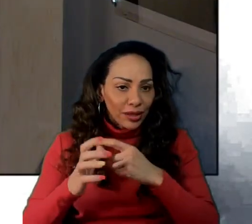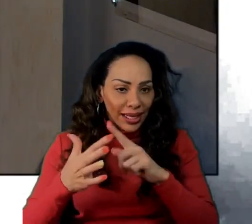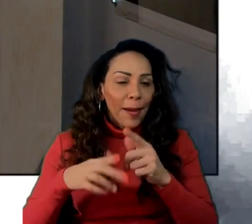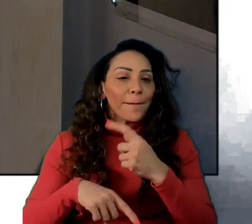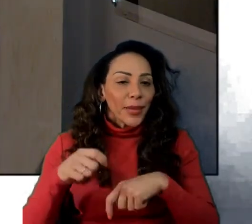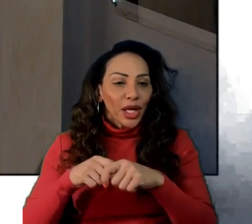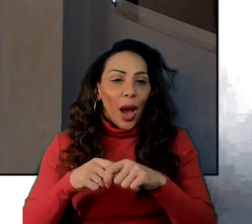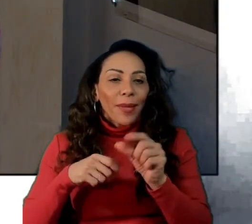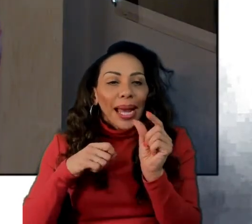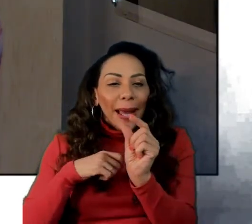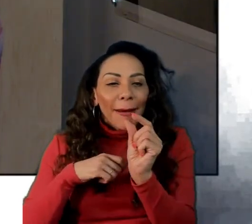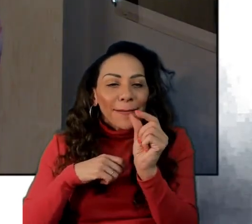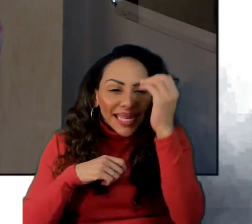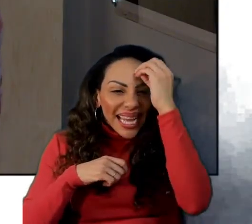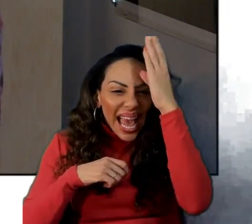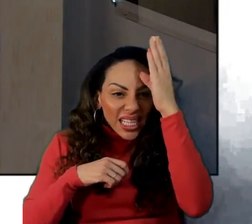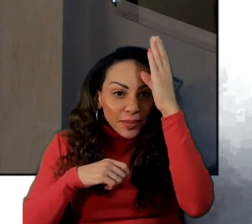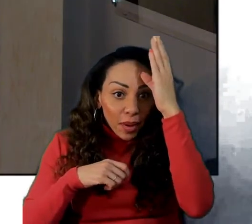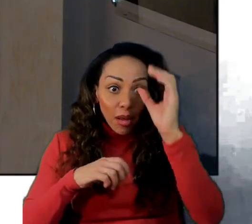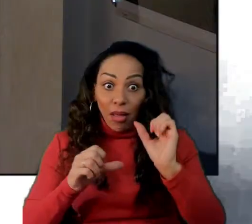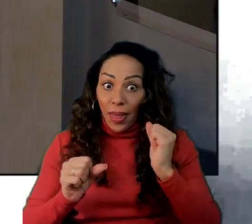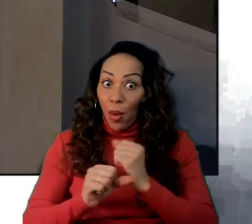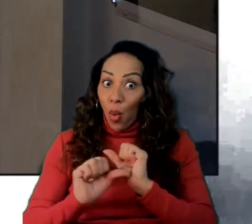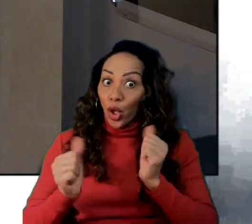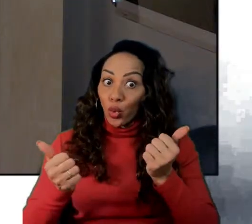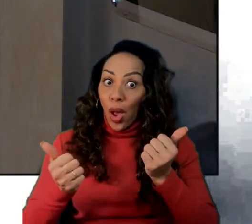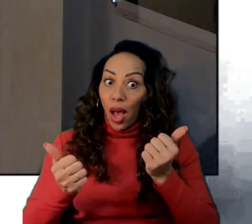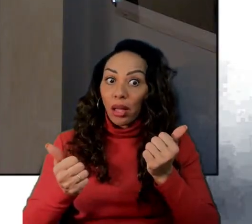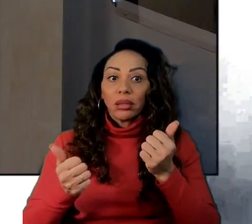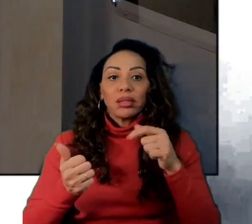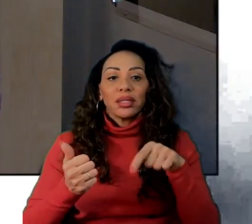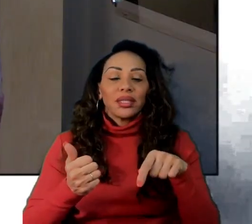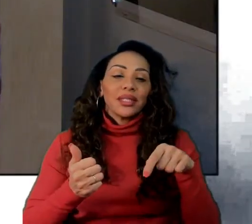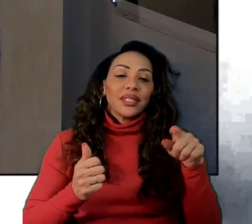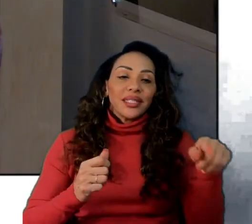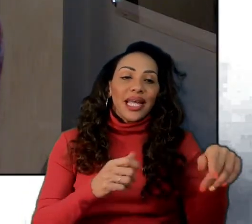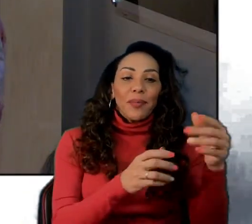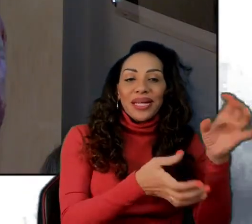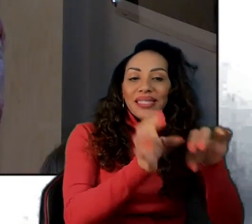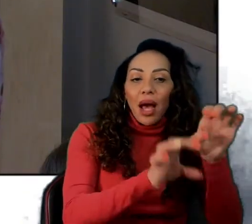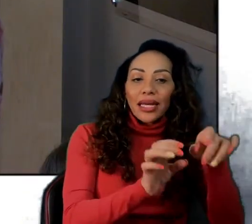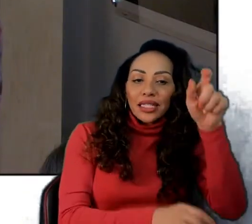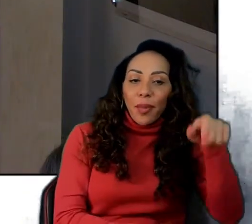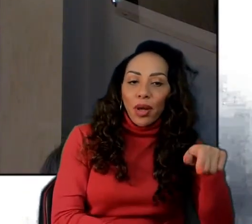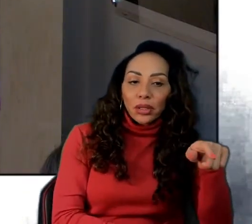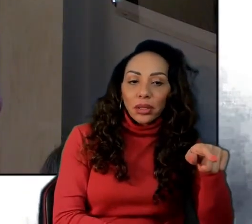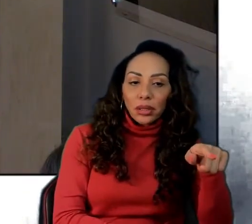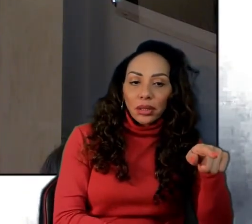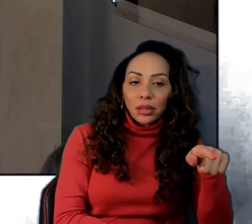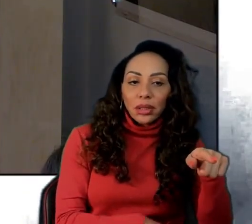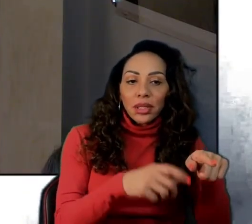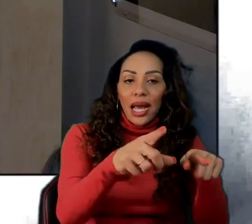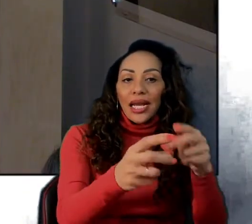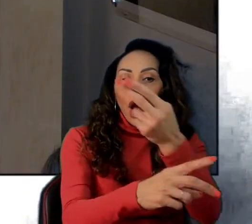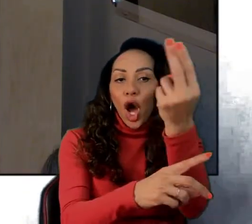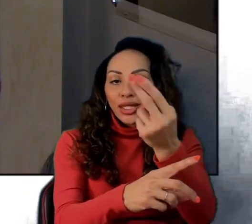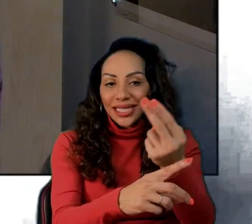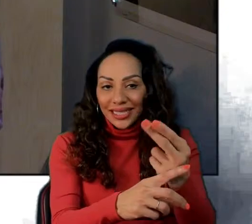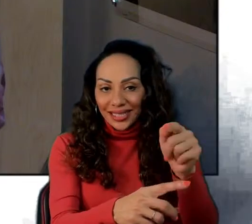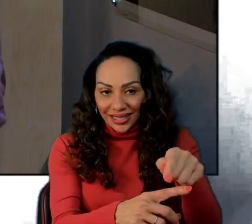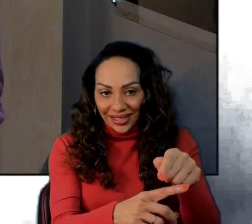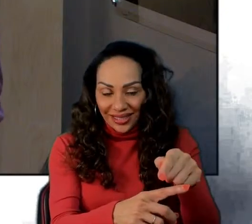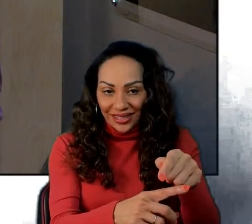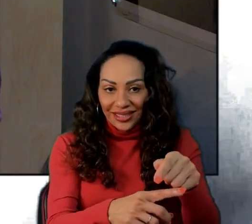the way we did that is we had an interview with a scientist and an interview with an artist, and then we gave each